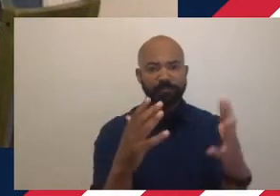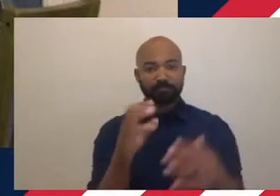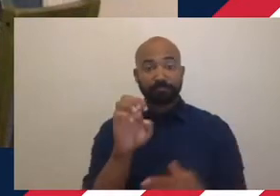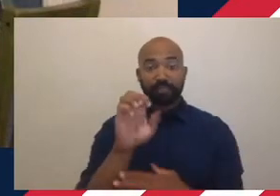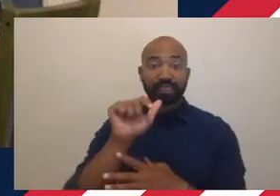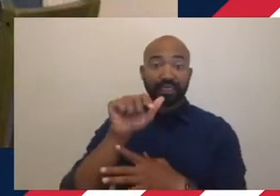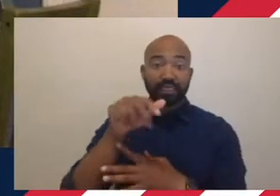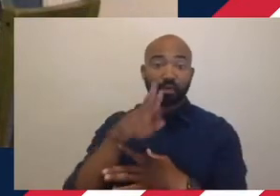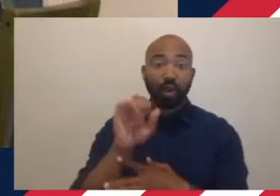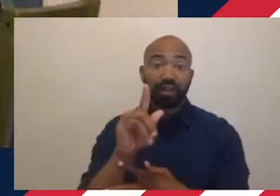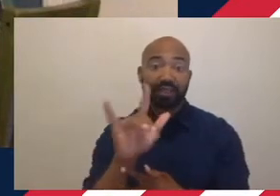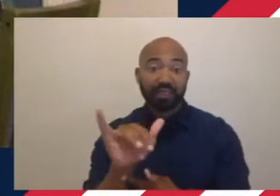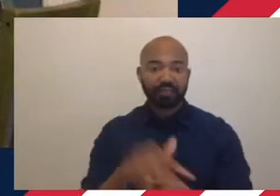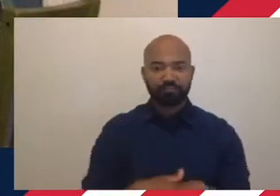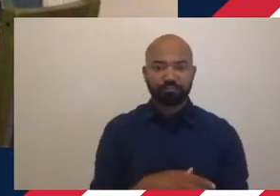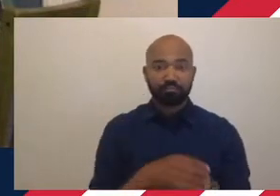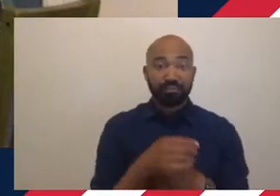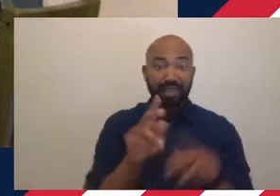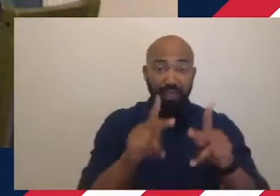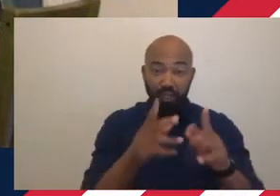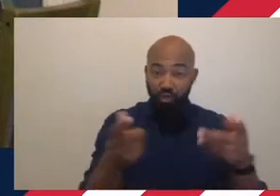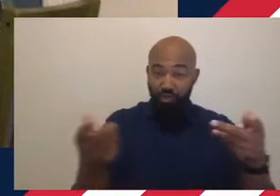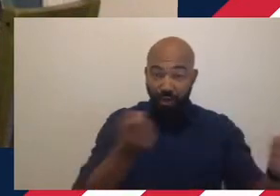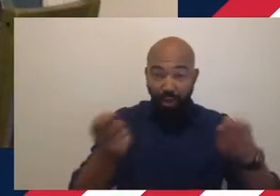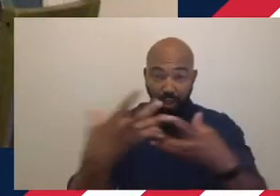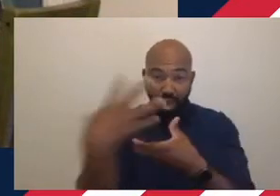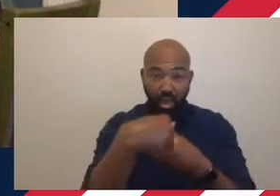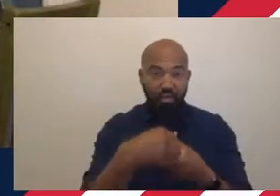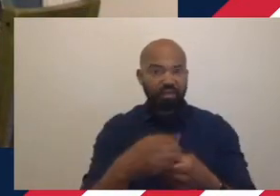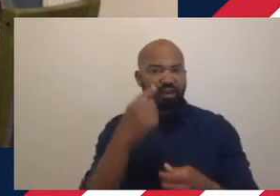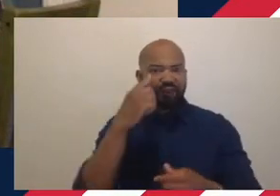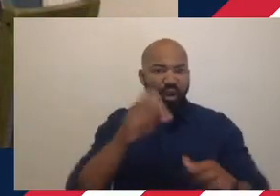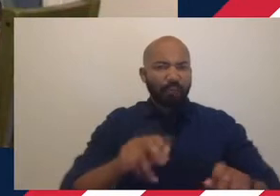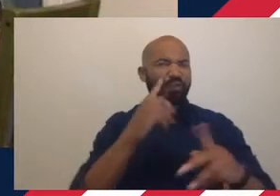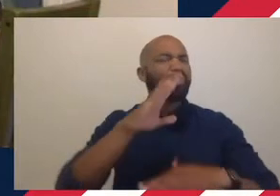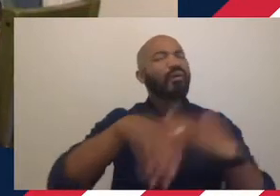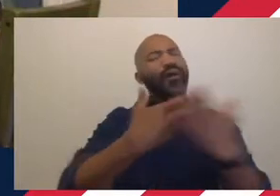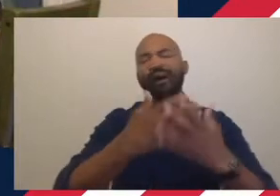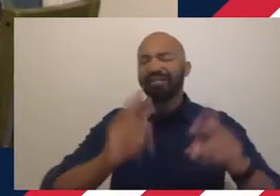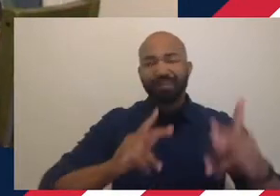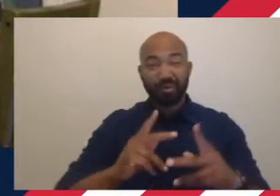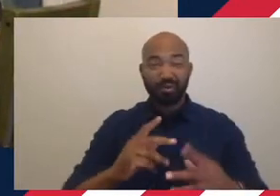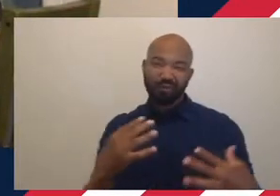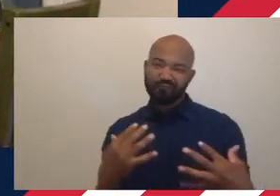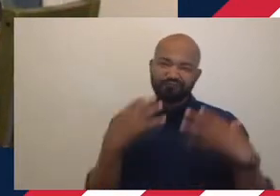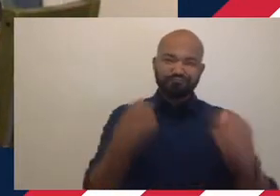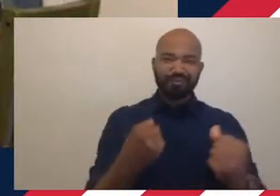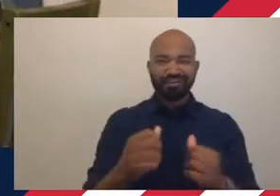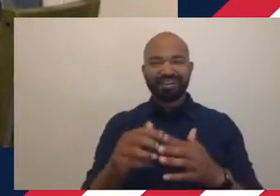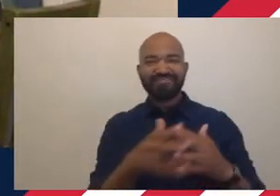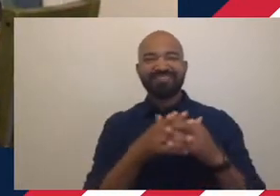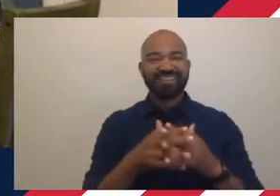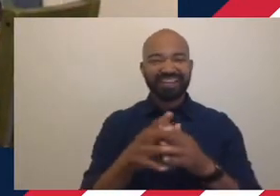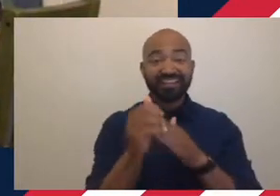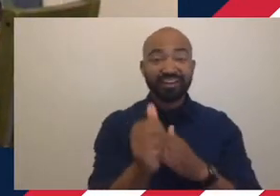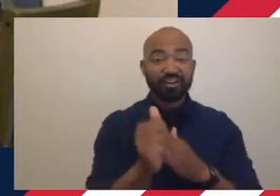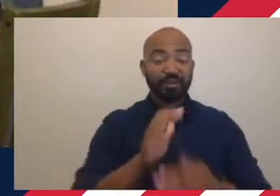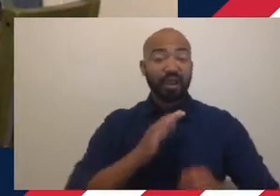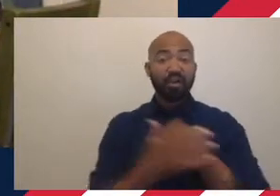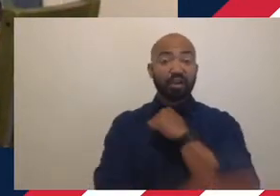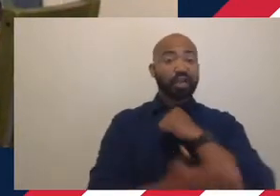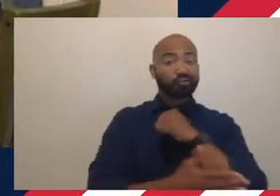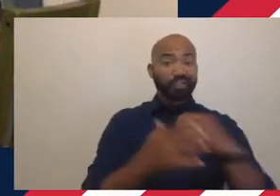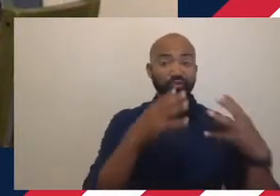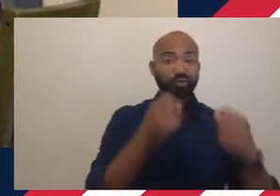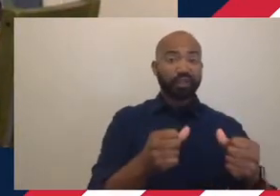economic prosperity and opportunity for all, an era of bold American leadership, where our nation's strength is not defined